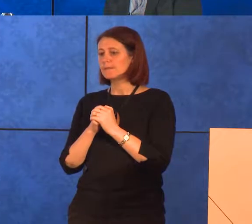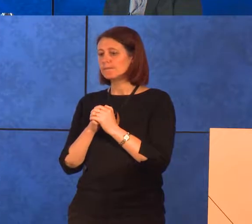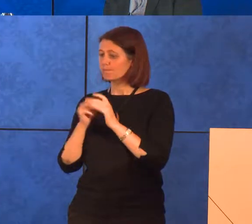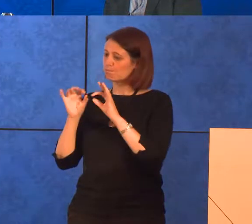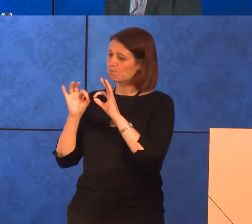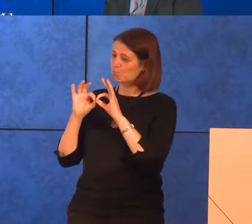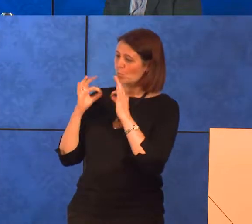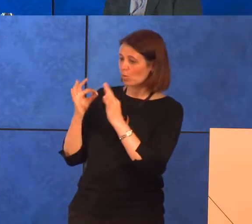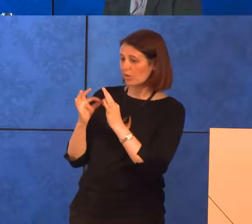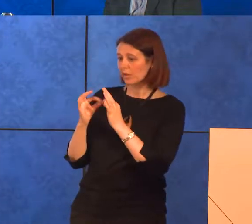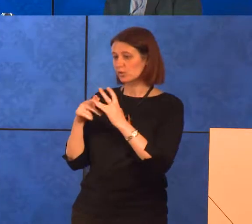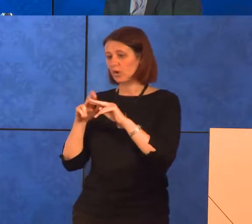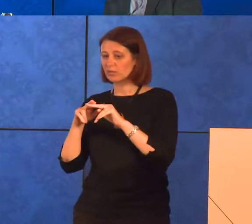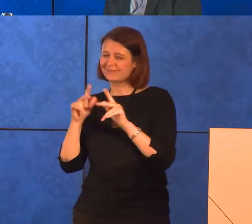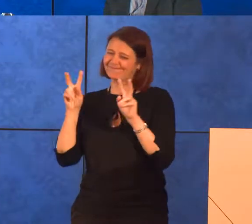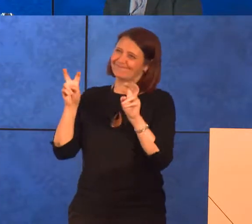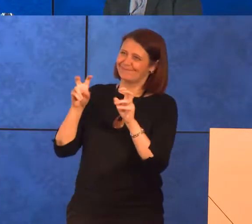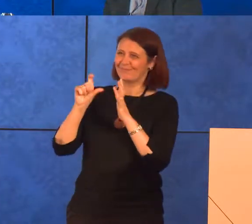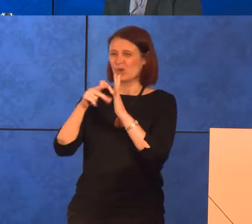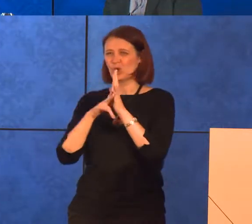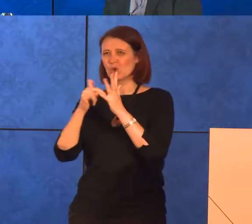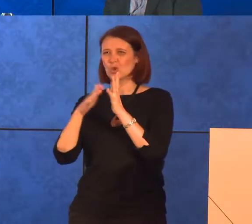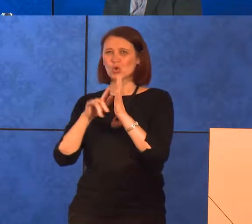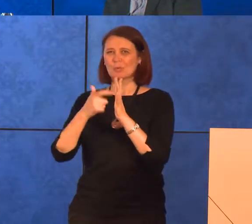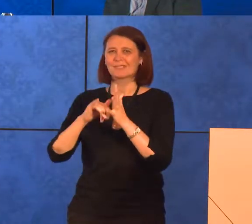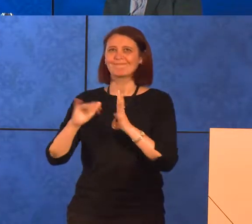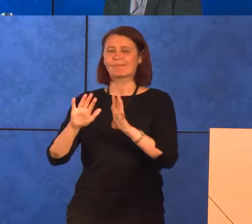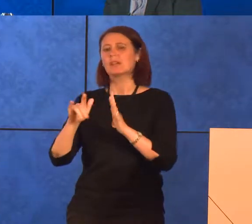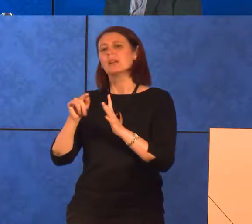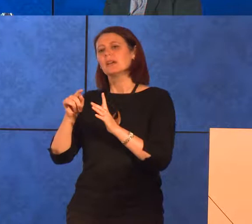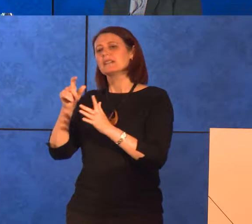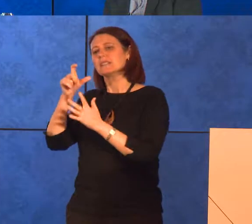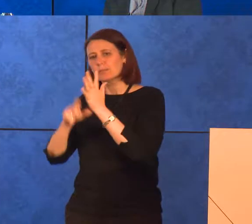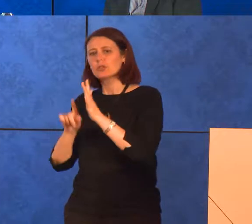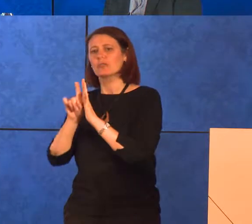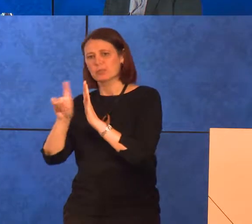I guess, consumers, for want of a better word, but disability representative organisations,